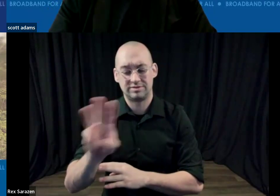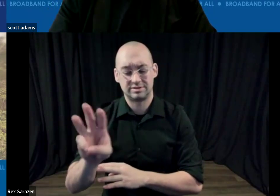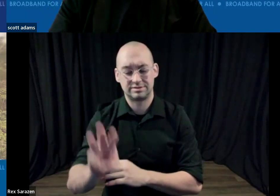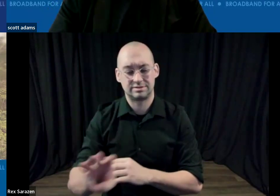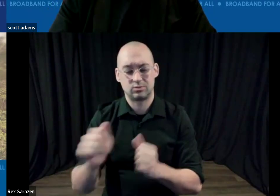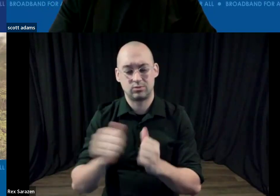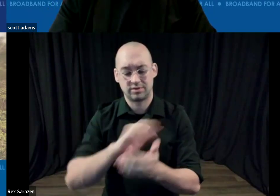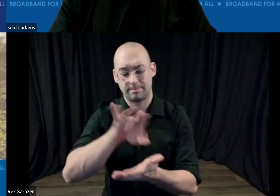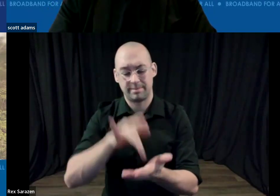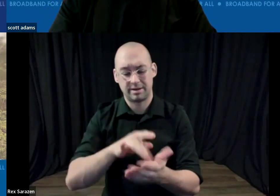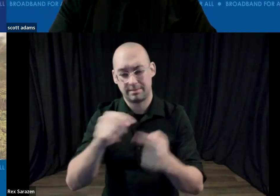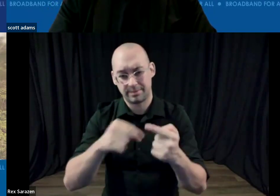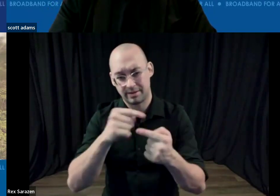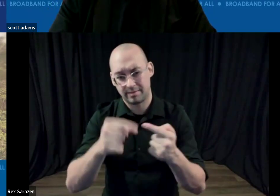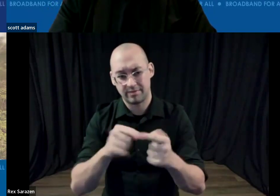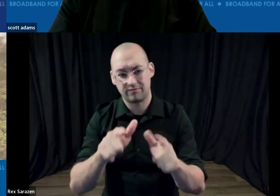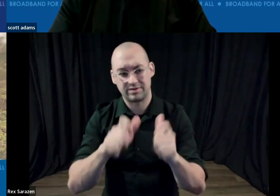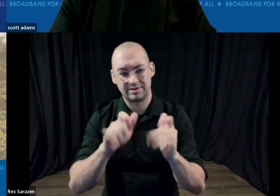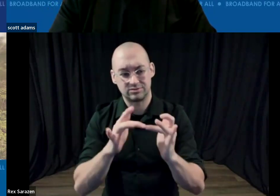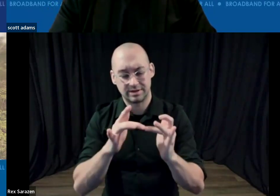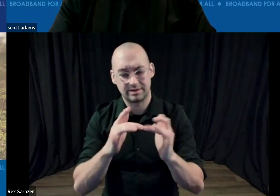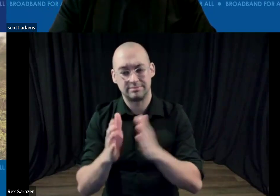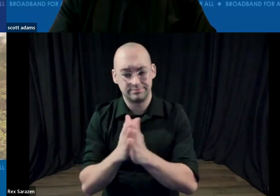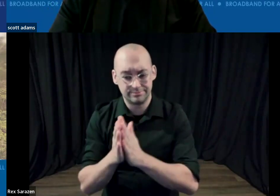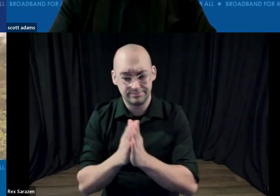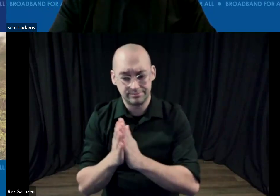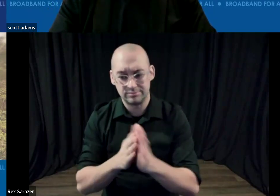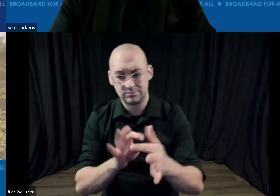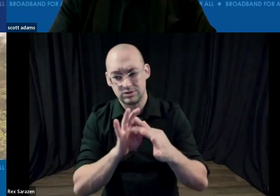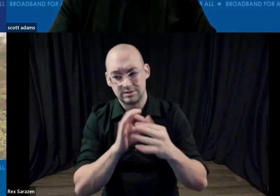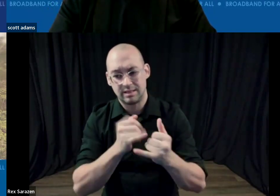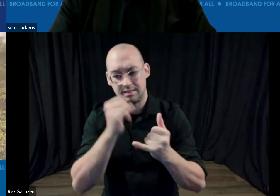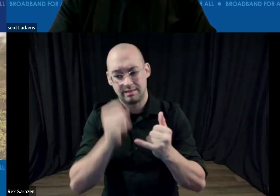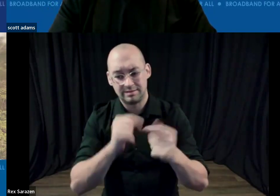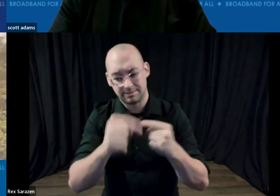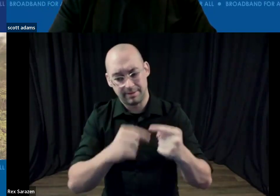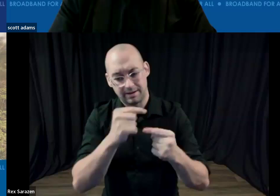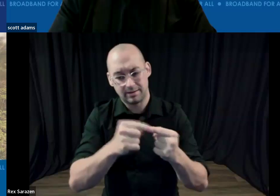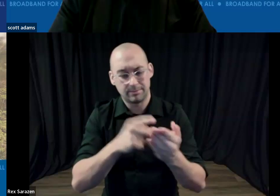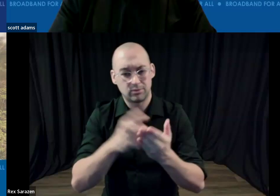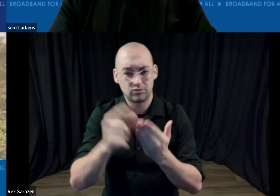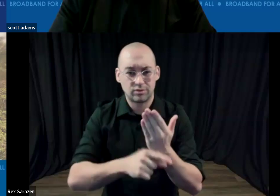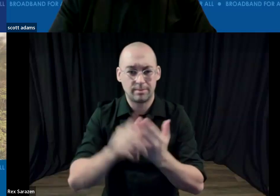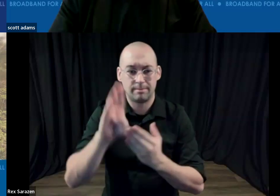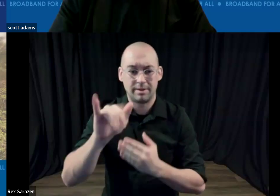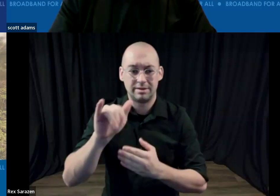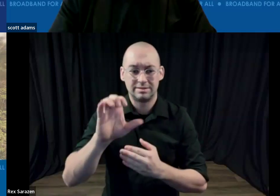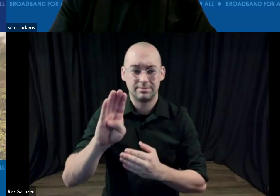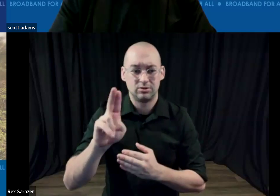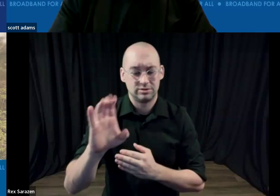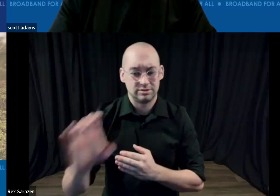Middle Mile Broadband Initiative and the associated last mile programs administered by the CPUC,